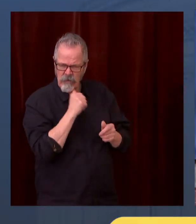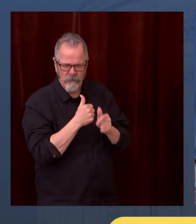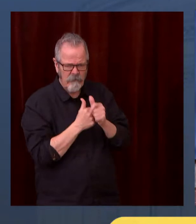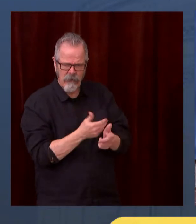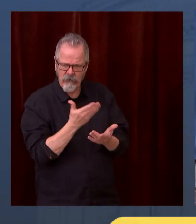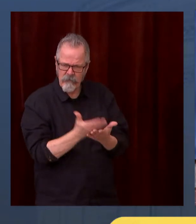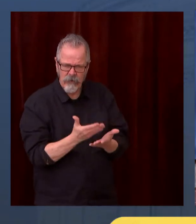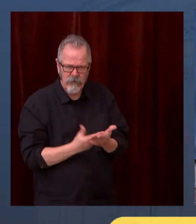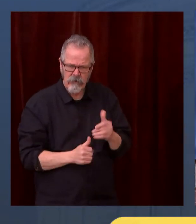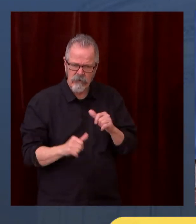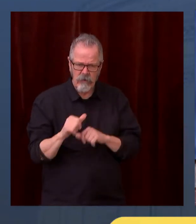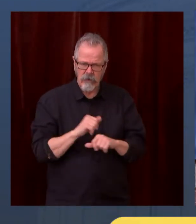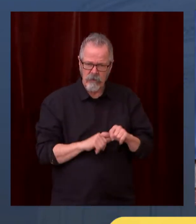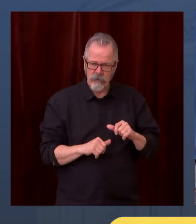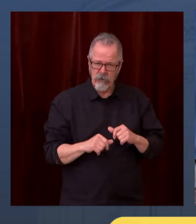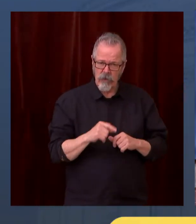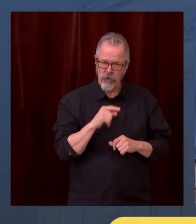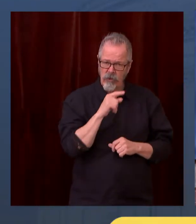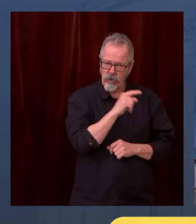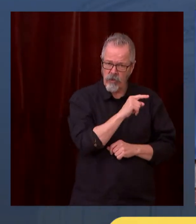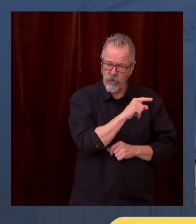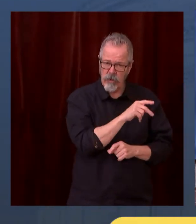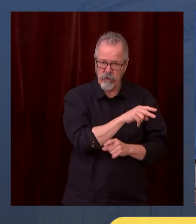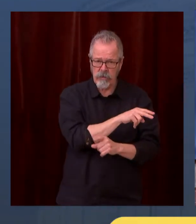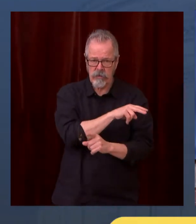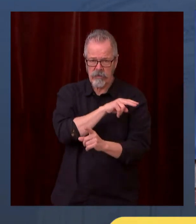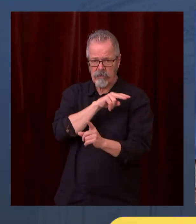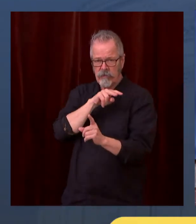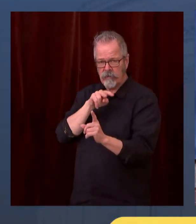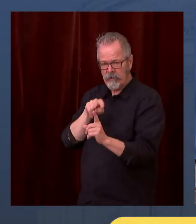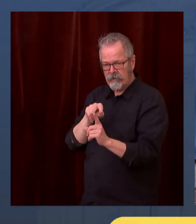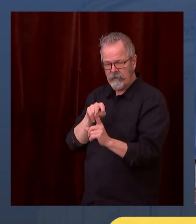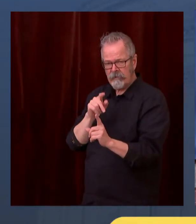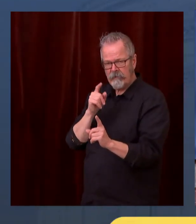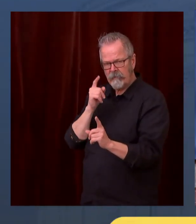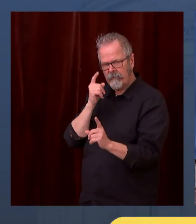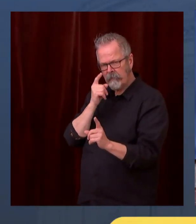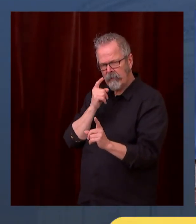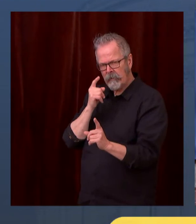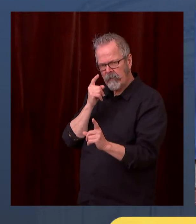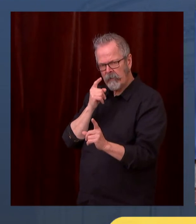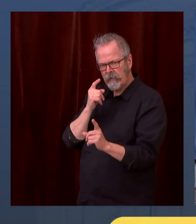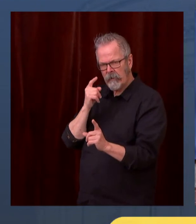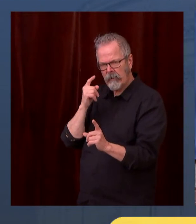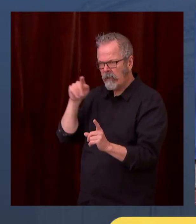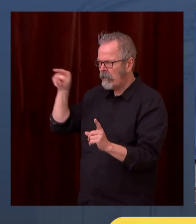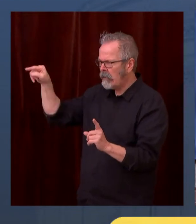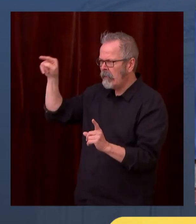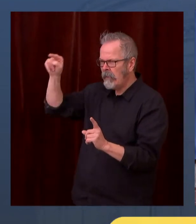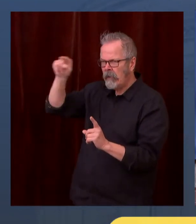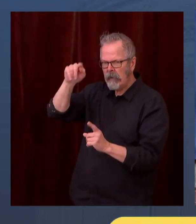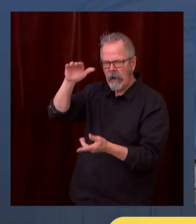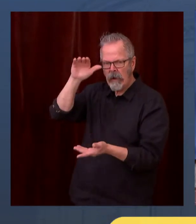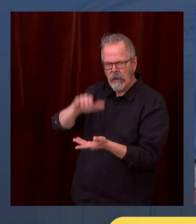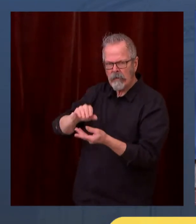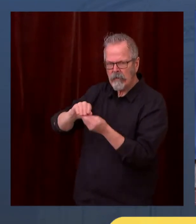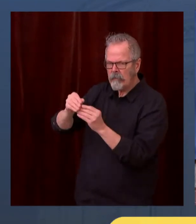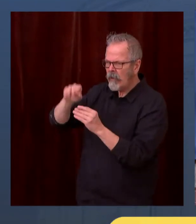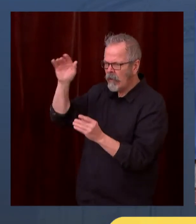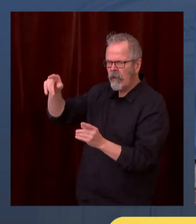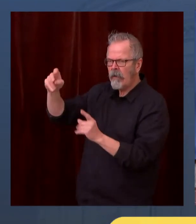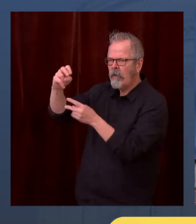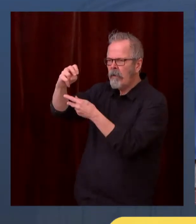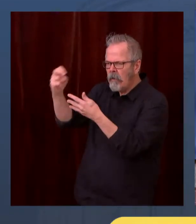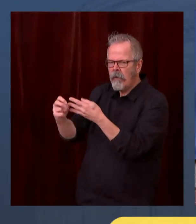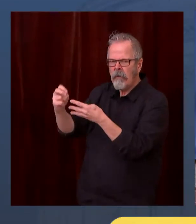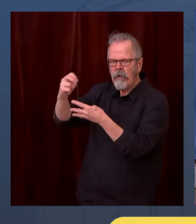your approach? And if not, what are you telling these counties who are seeing lower case counts than others who have already moved on to phase 2? Well, we